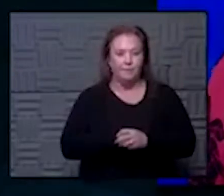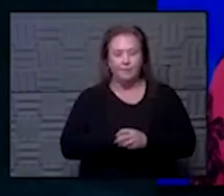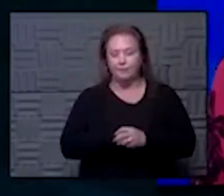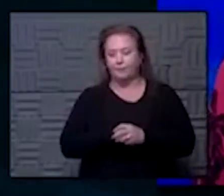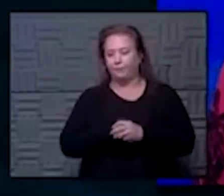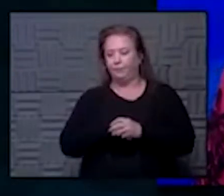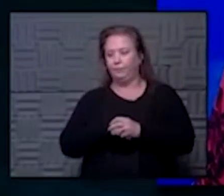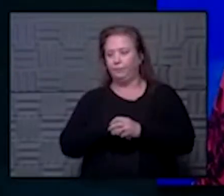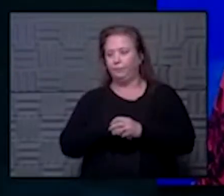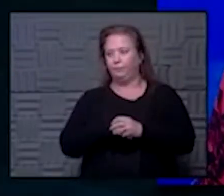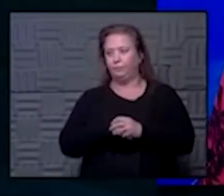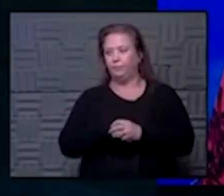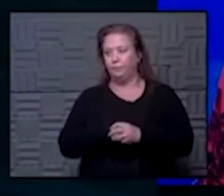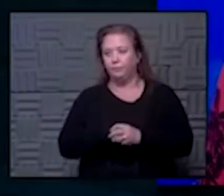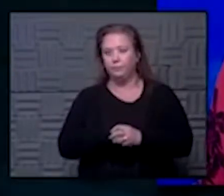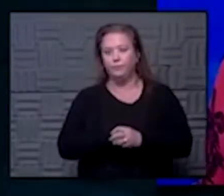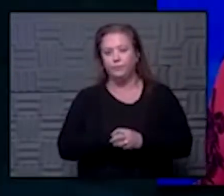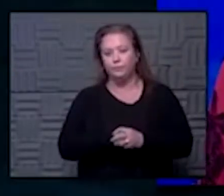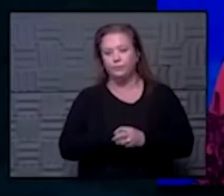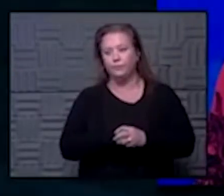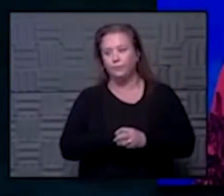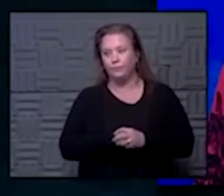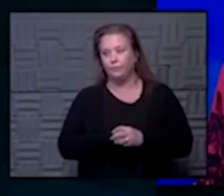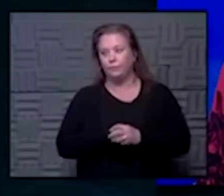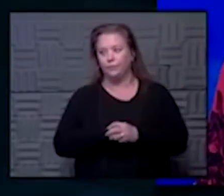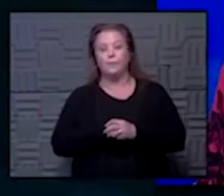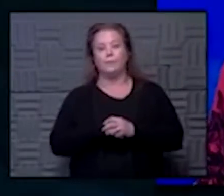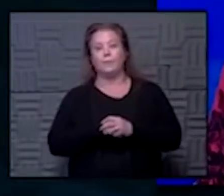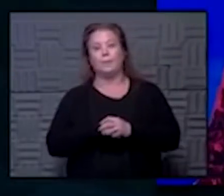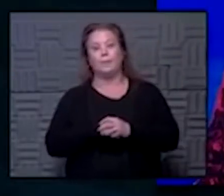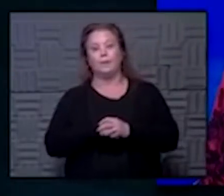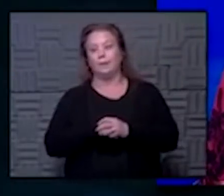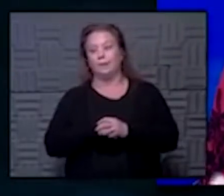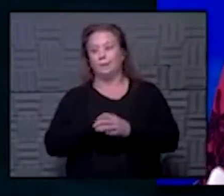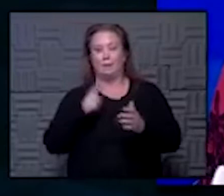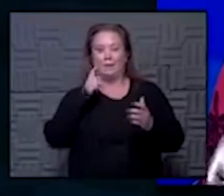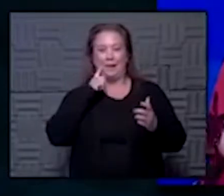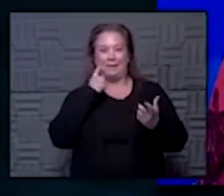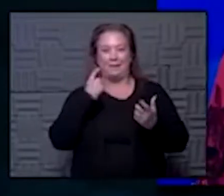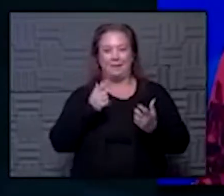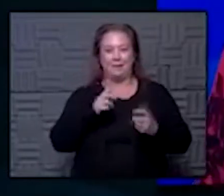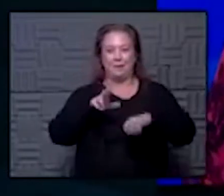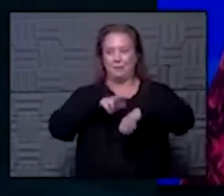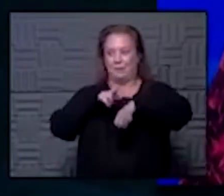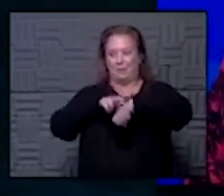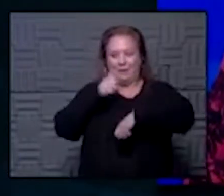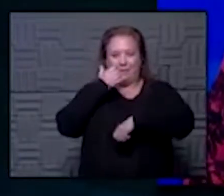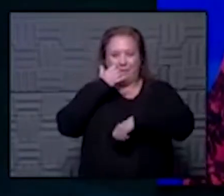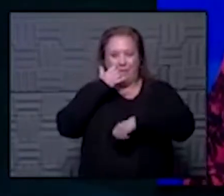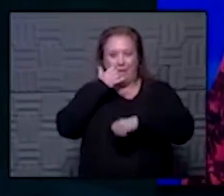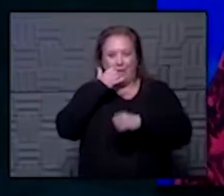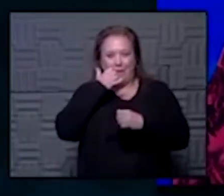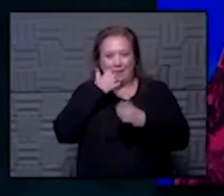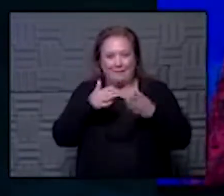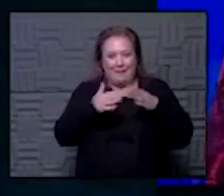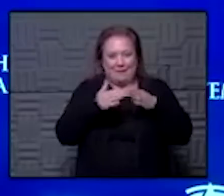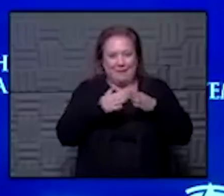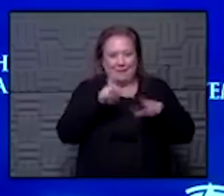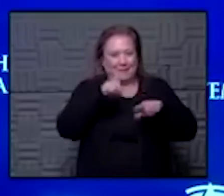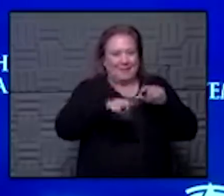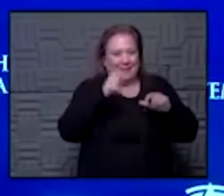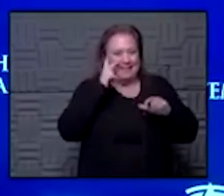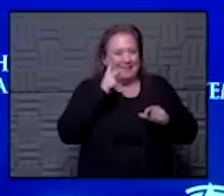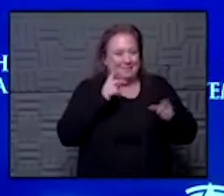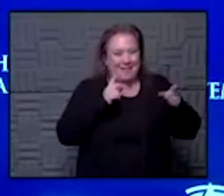have Okay, so I want to just be really transparent. I'm juggling a lot of things today. Normally I do this over in the corner so you guys